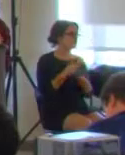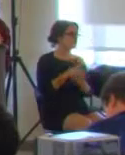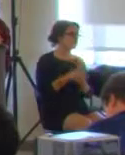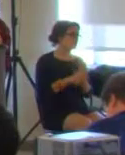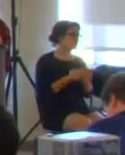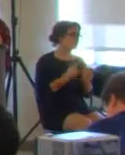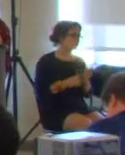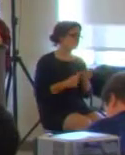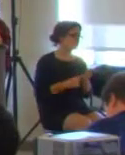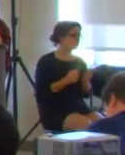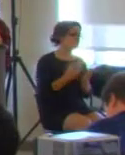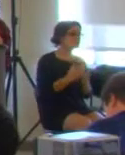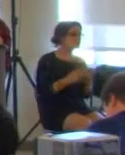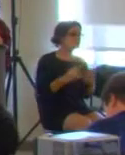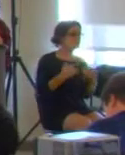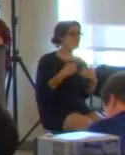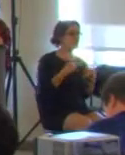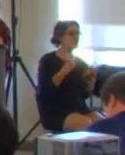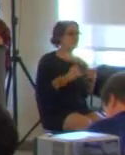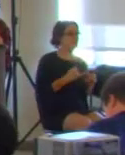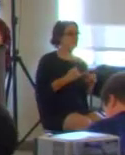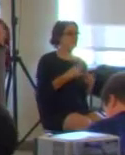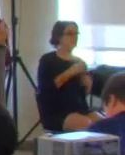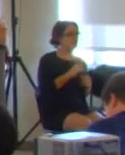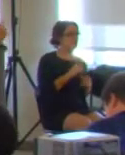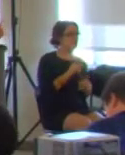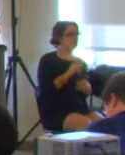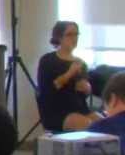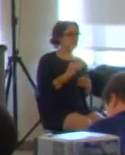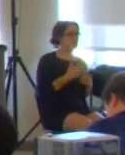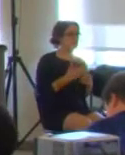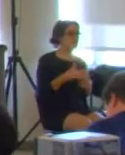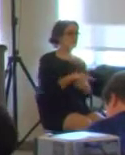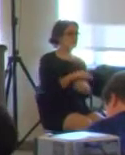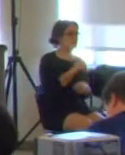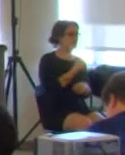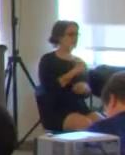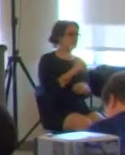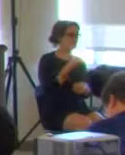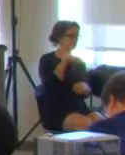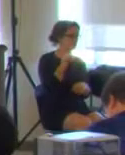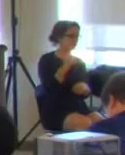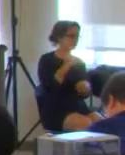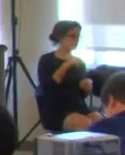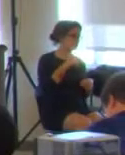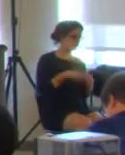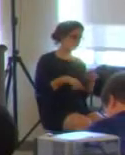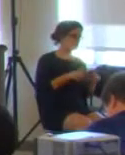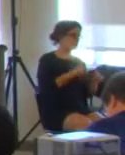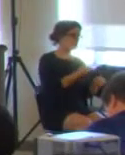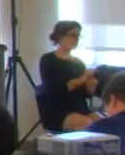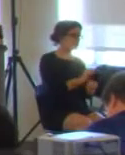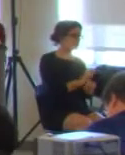And some people carry individual disability insurance that may cover them if they're unable to